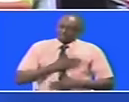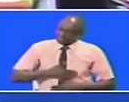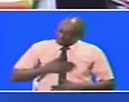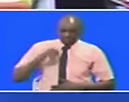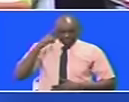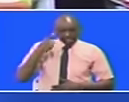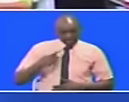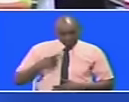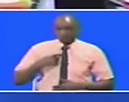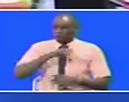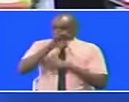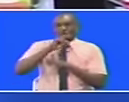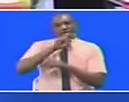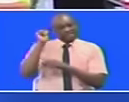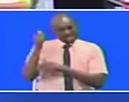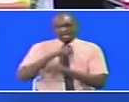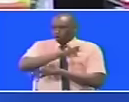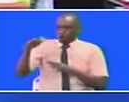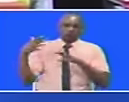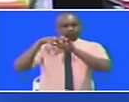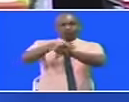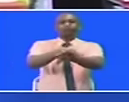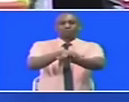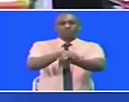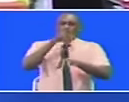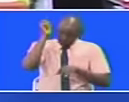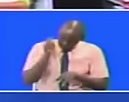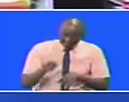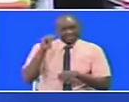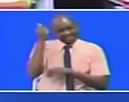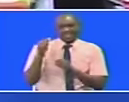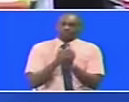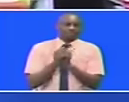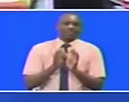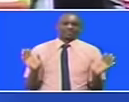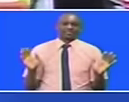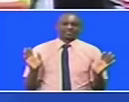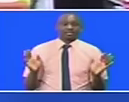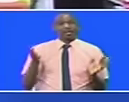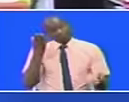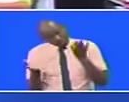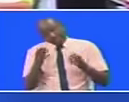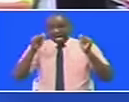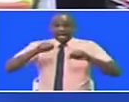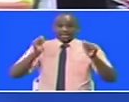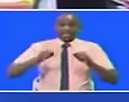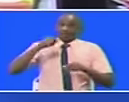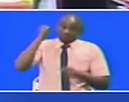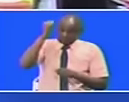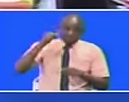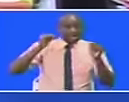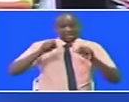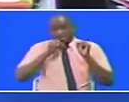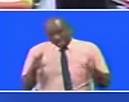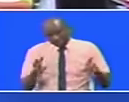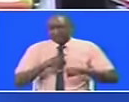about national integration, because it is important that we still hold this nation together. We may disagree in terms of politics, but at the